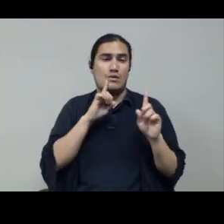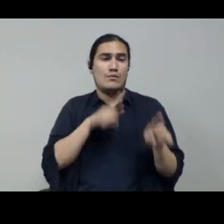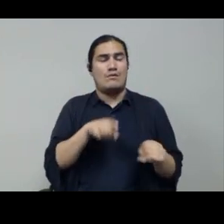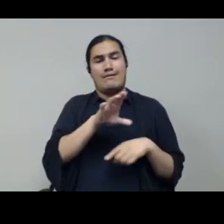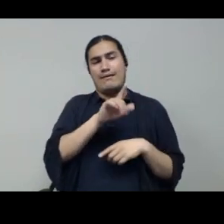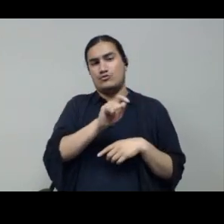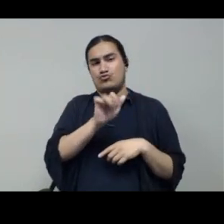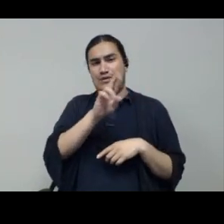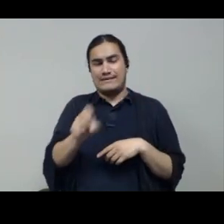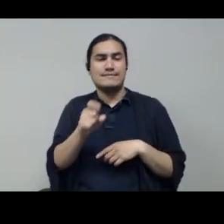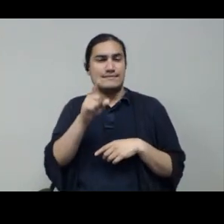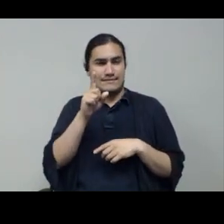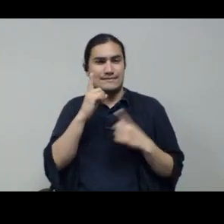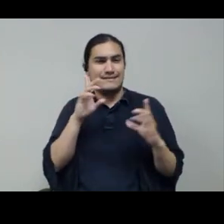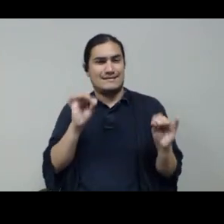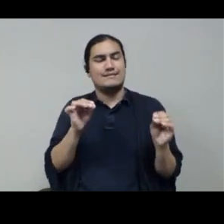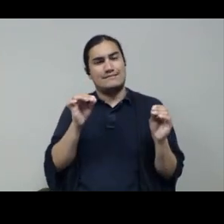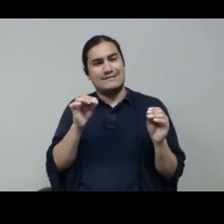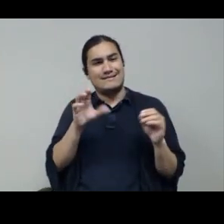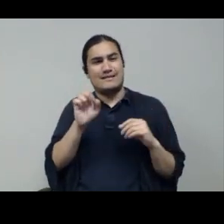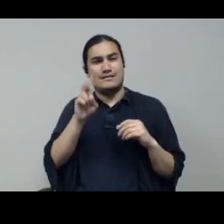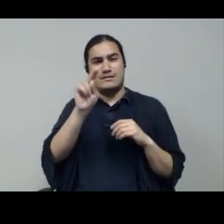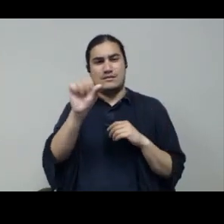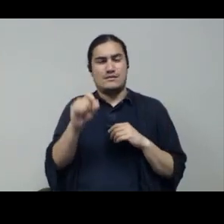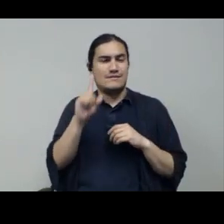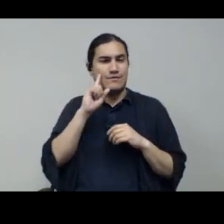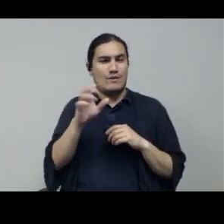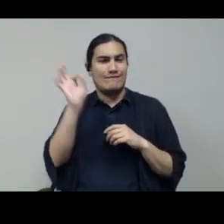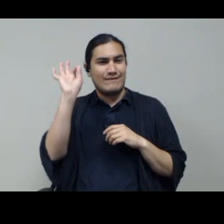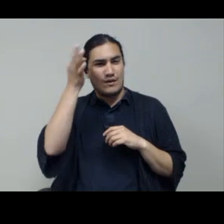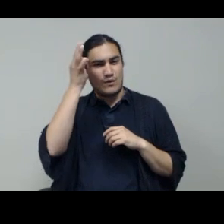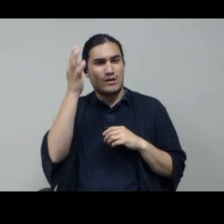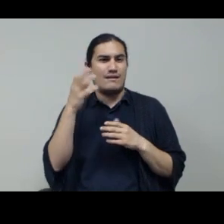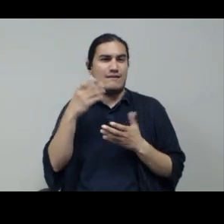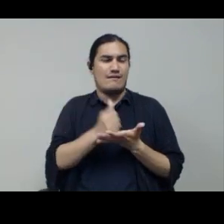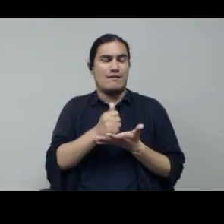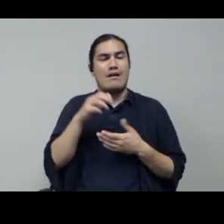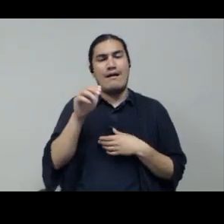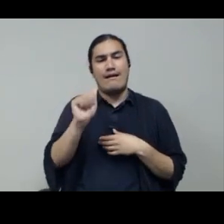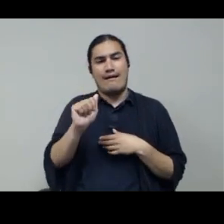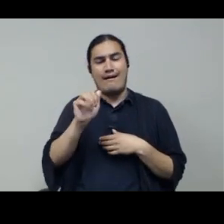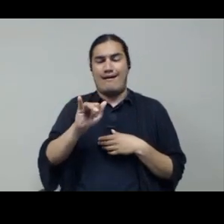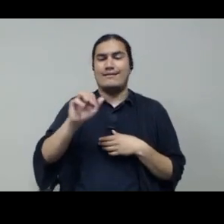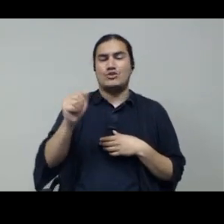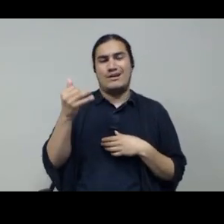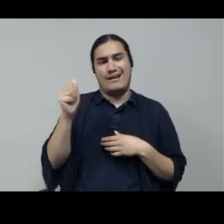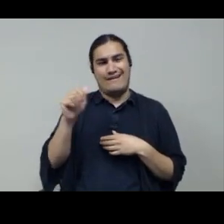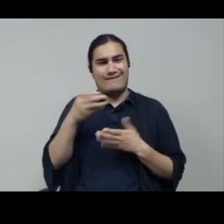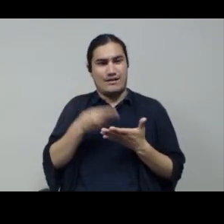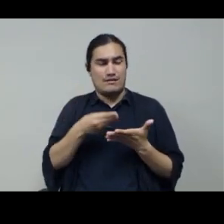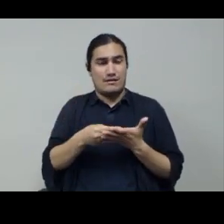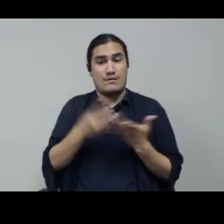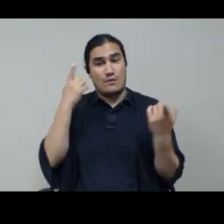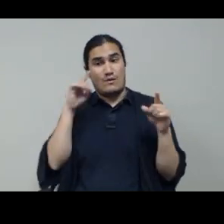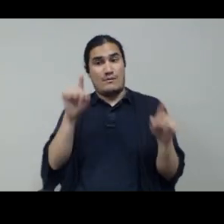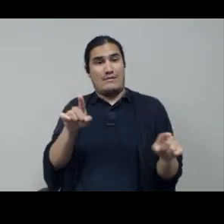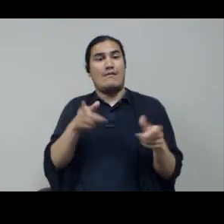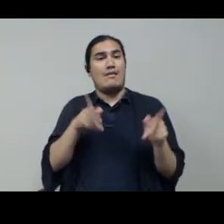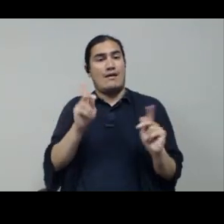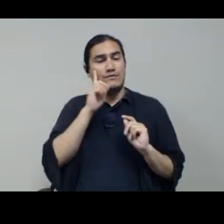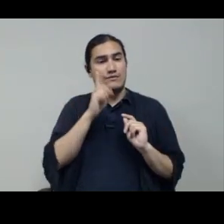consensus agreement on a state and local funding split of federally apportioned IIJA funding. The agreement allows for